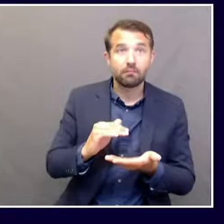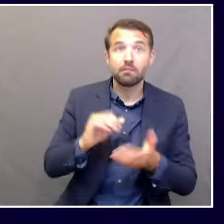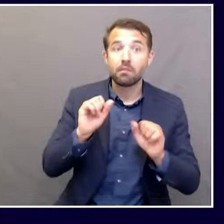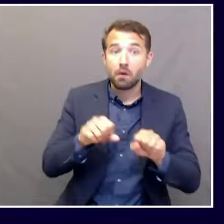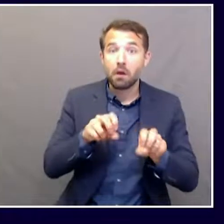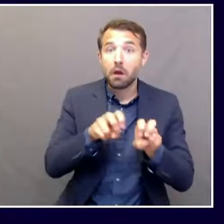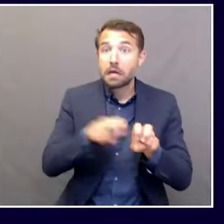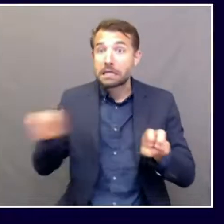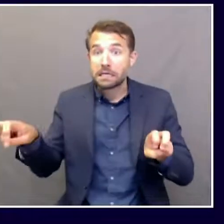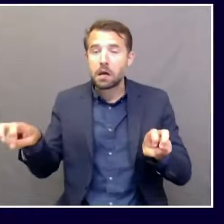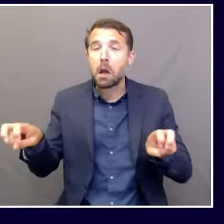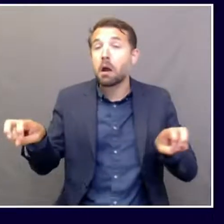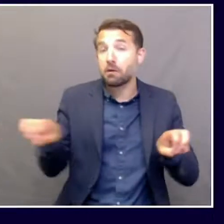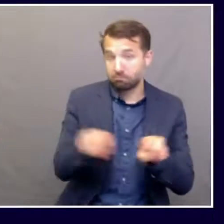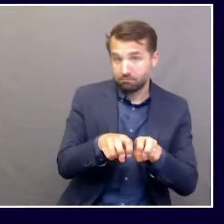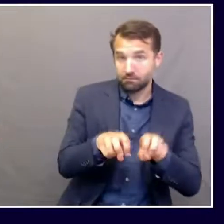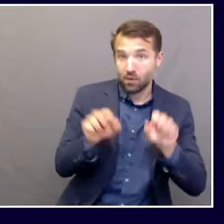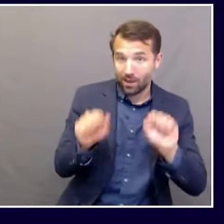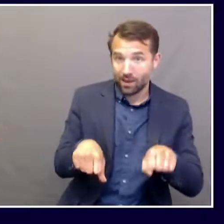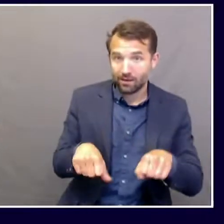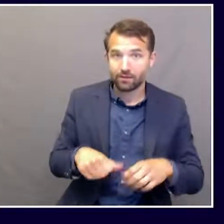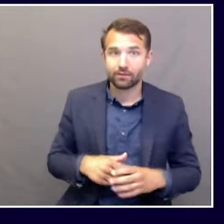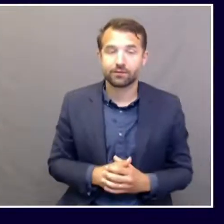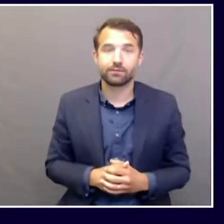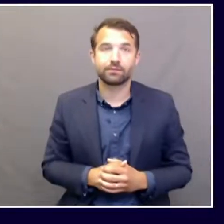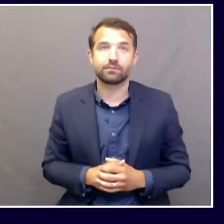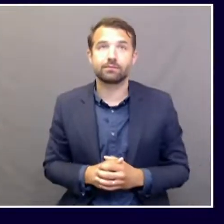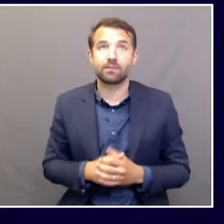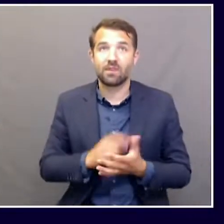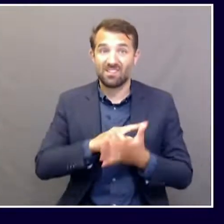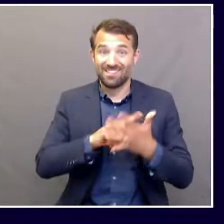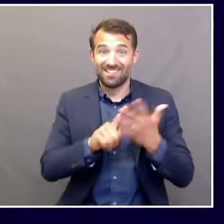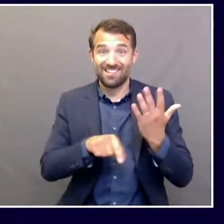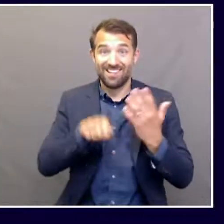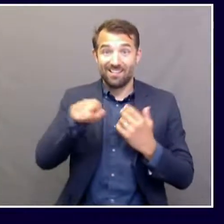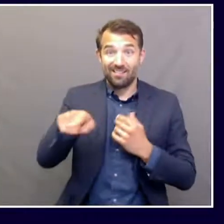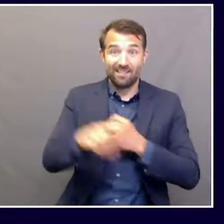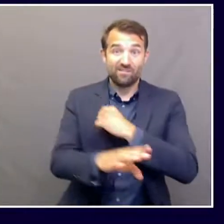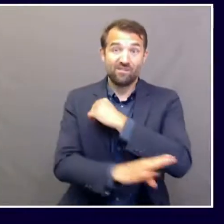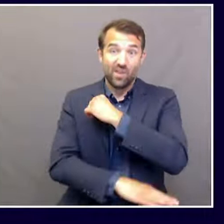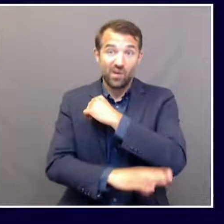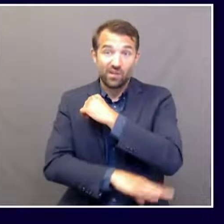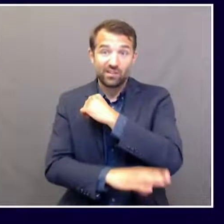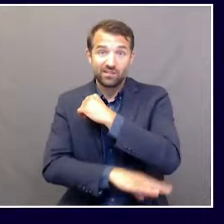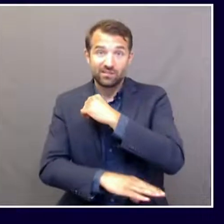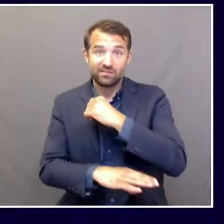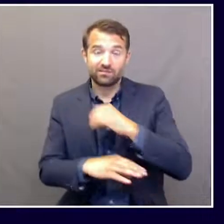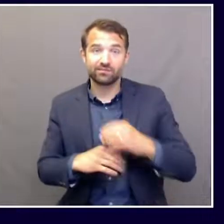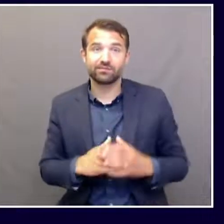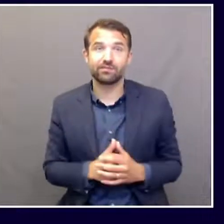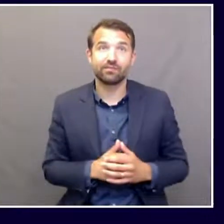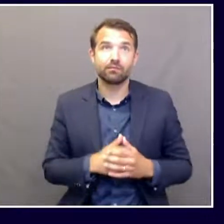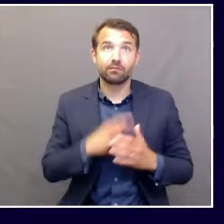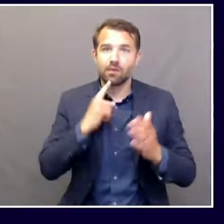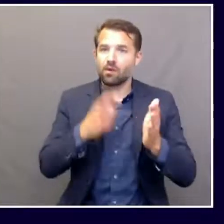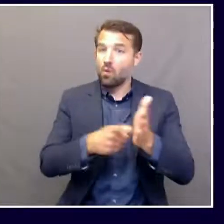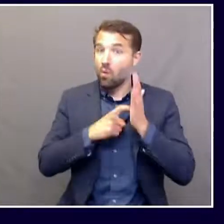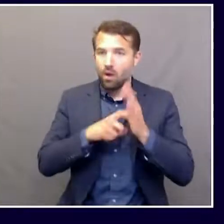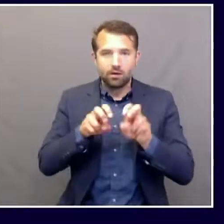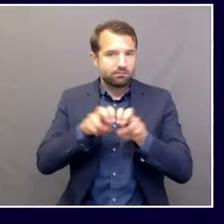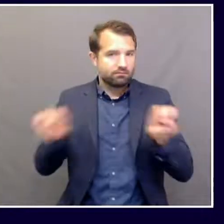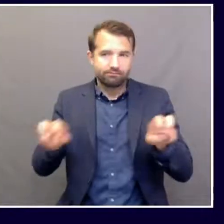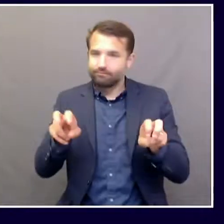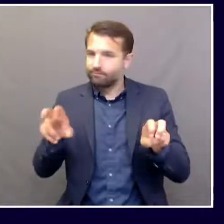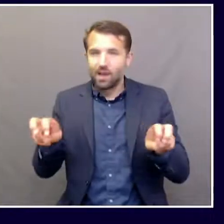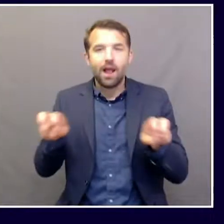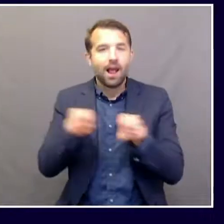physical distancing requirements will be repealed. So that's one example of how we take information and look at all the different